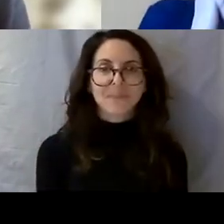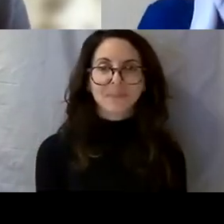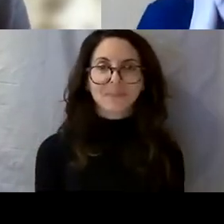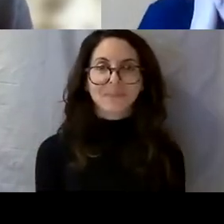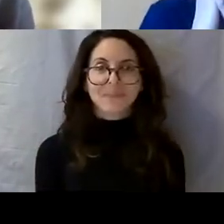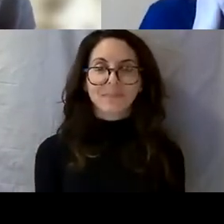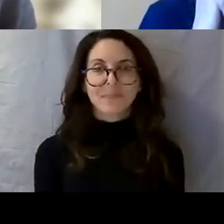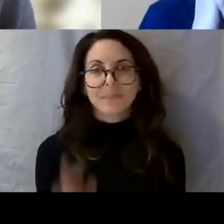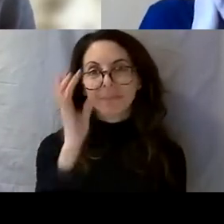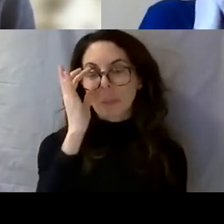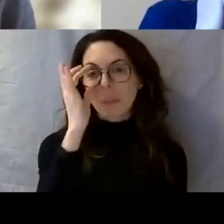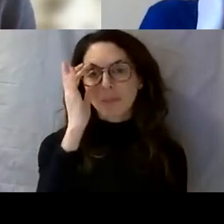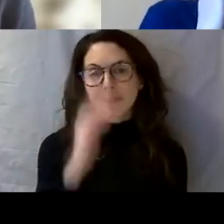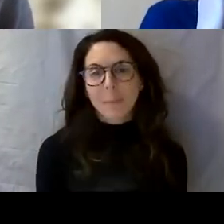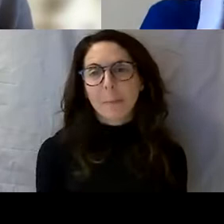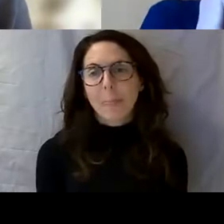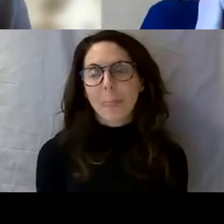there might be a little bit